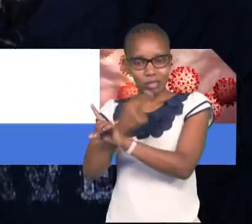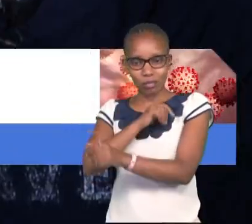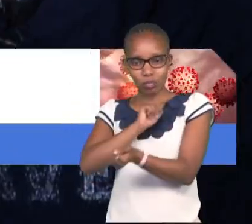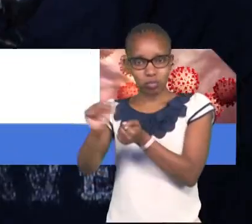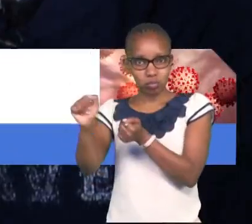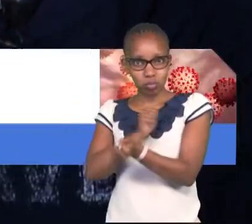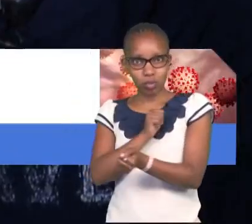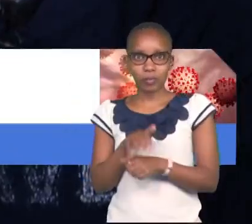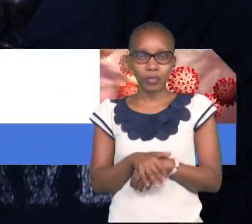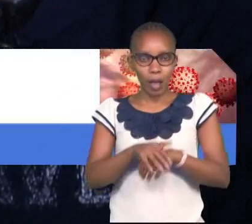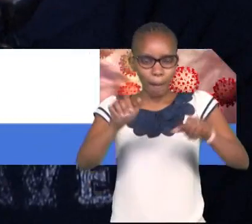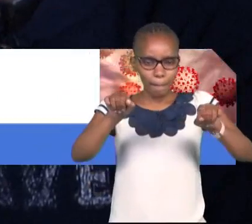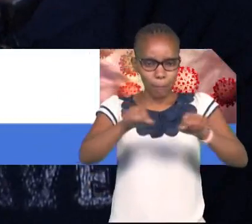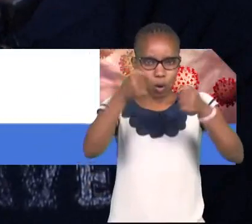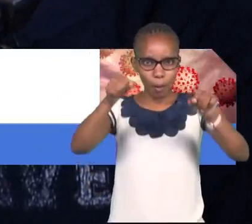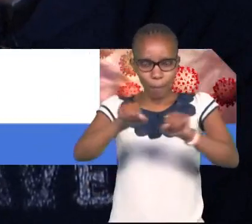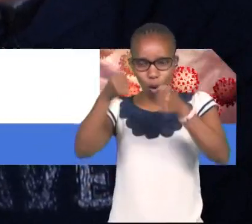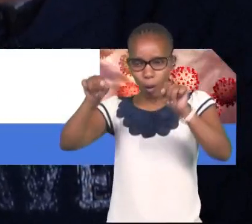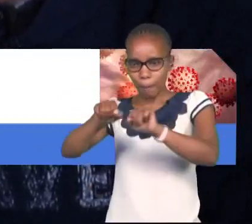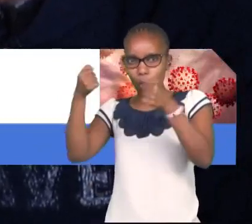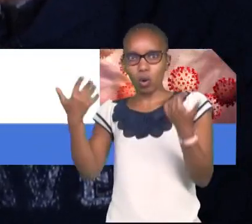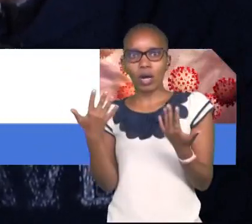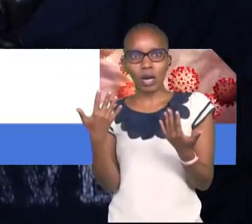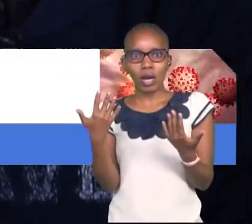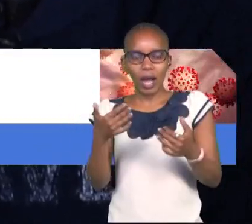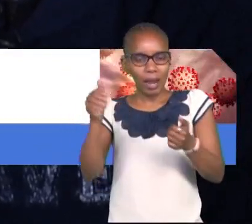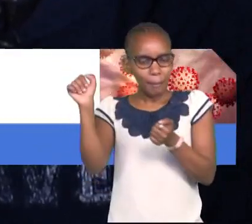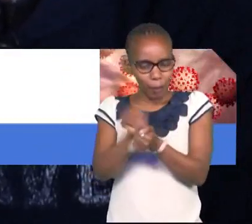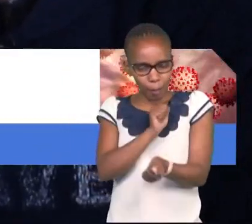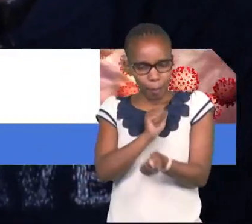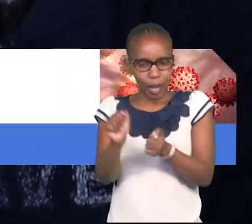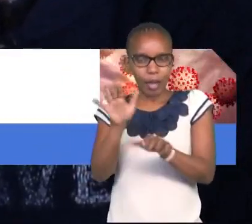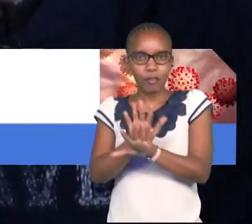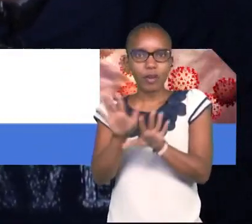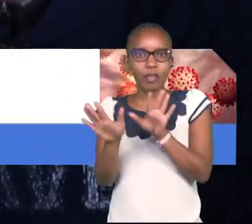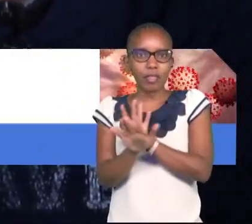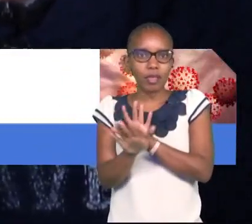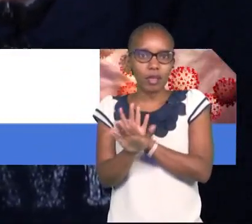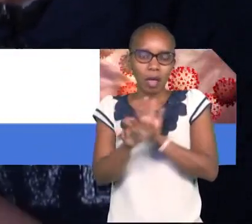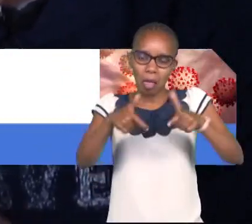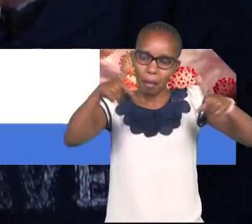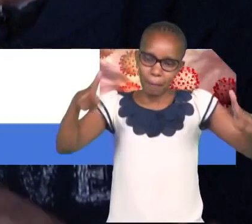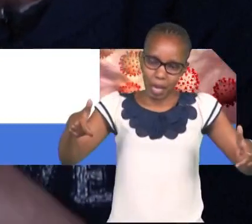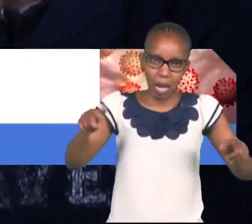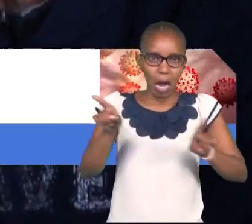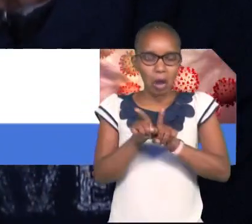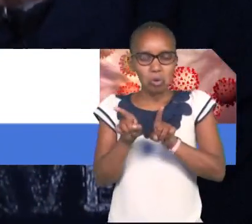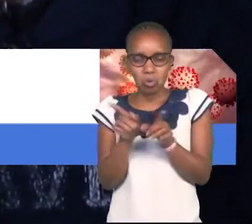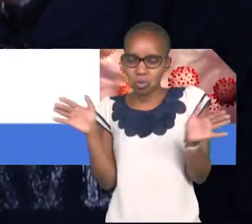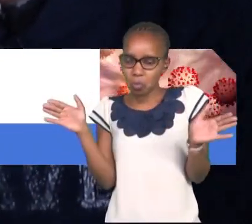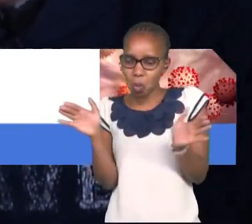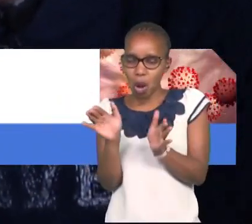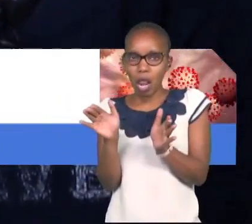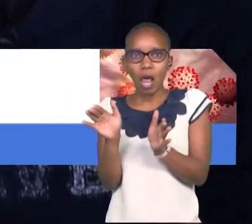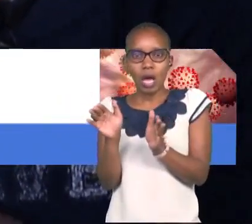They broke and shattered all the faces and heads of the statues left in the museum. The small ones and the larger ones that we hadn't yet been able to